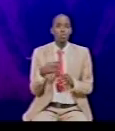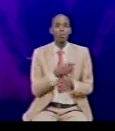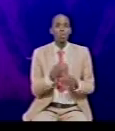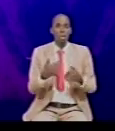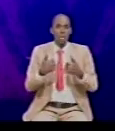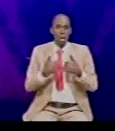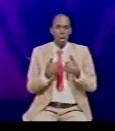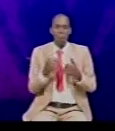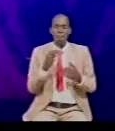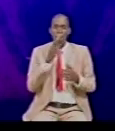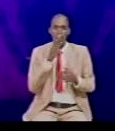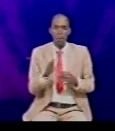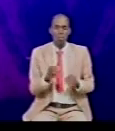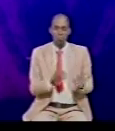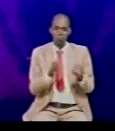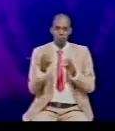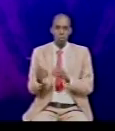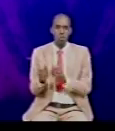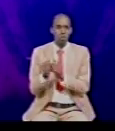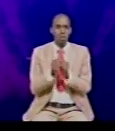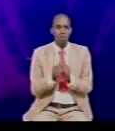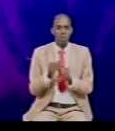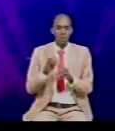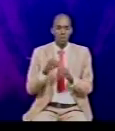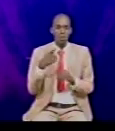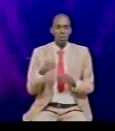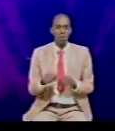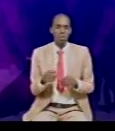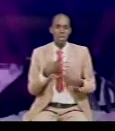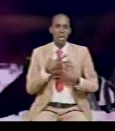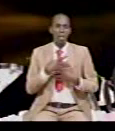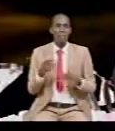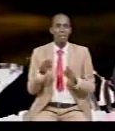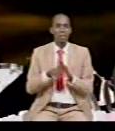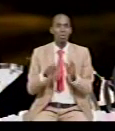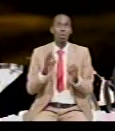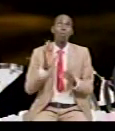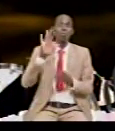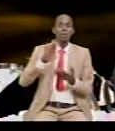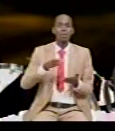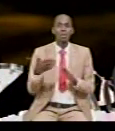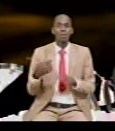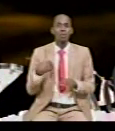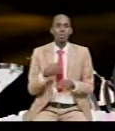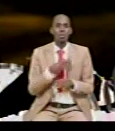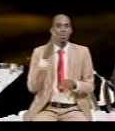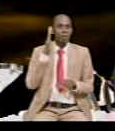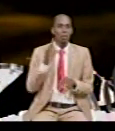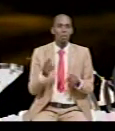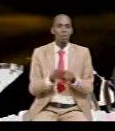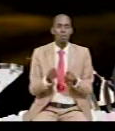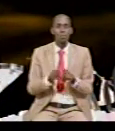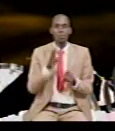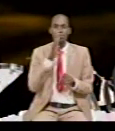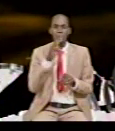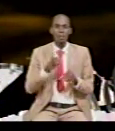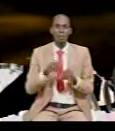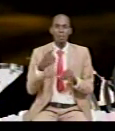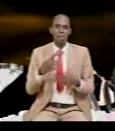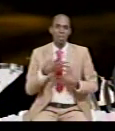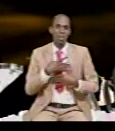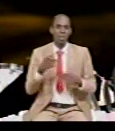together in the likeness of his death, we shall also be also in the likeness of